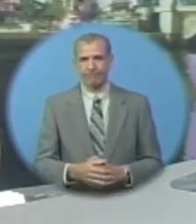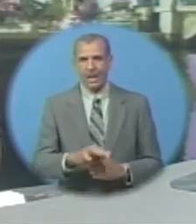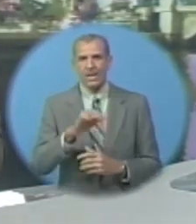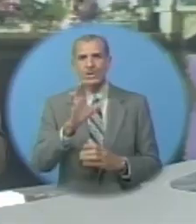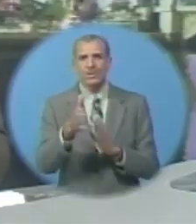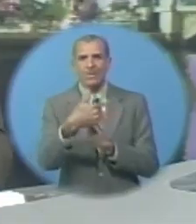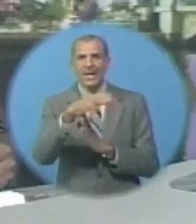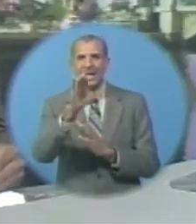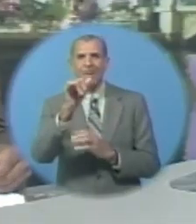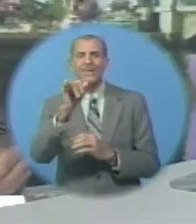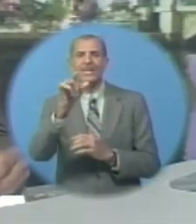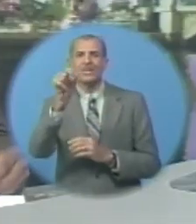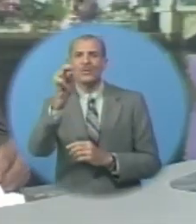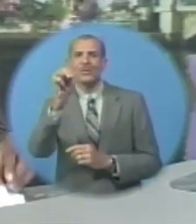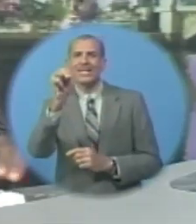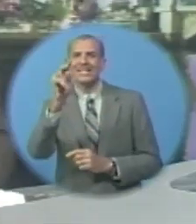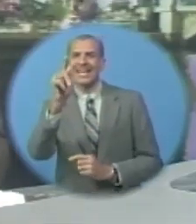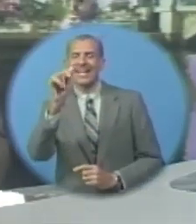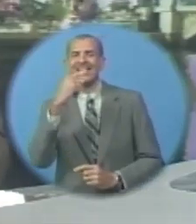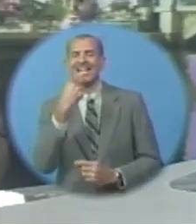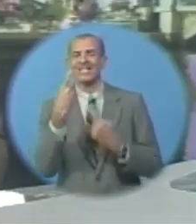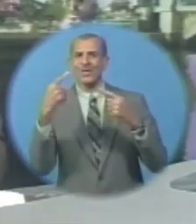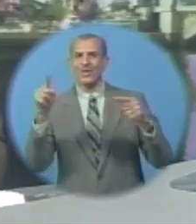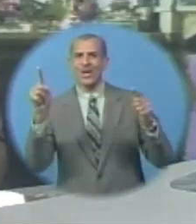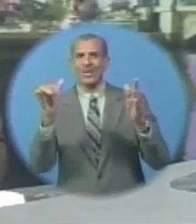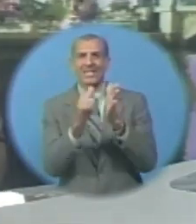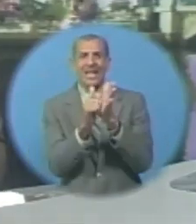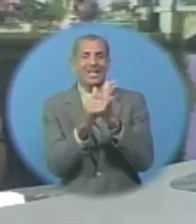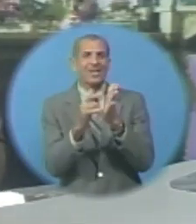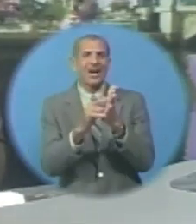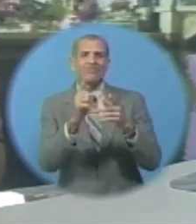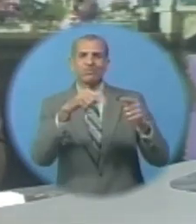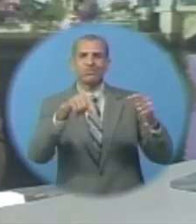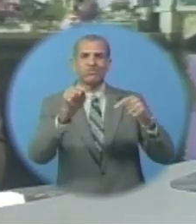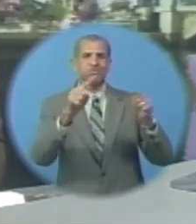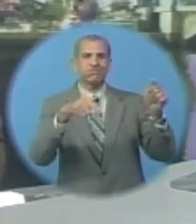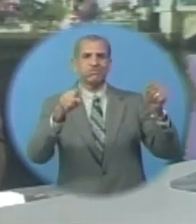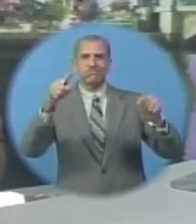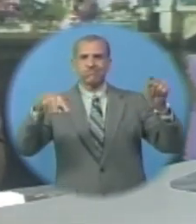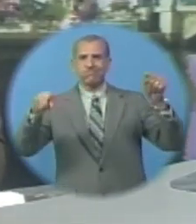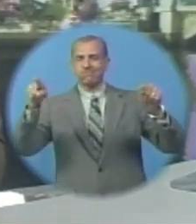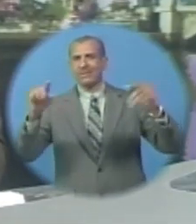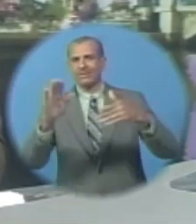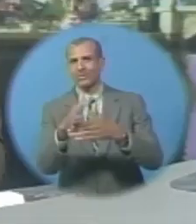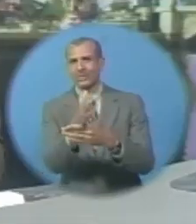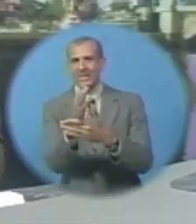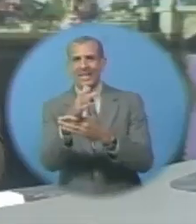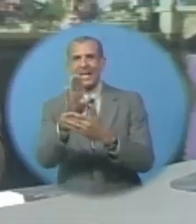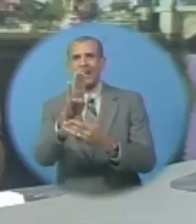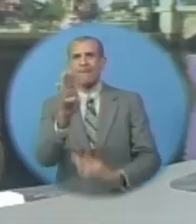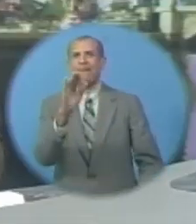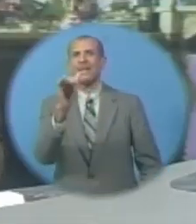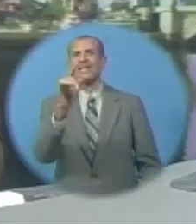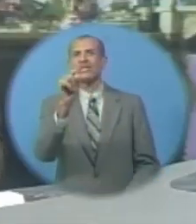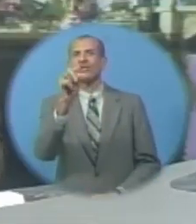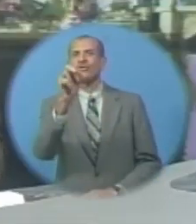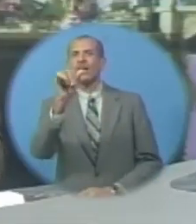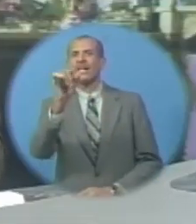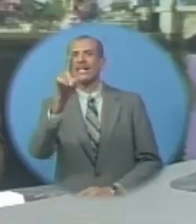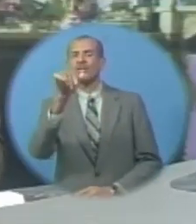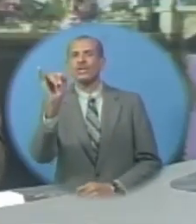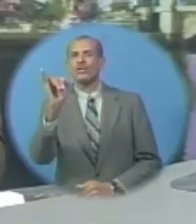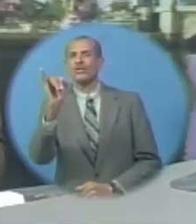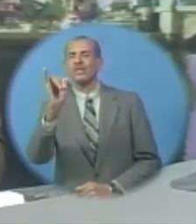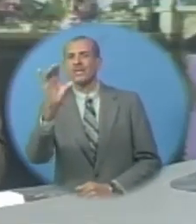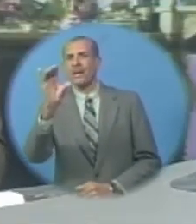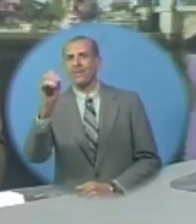Jamaican company Grace Kennedy Limited has announced it has now divested its 30% stake in the Barbados-based Trident Insurance Company